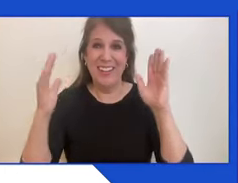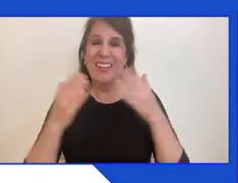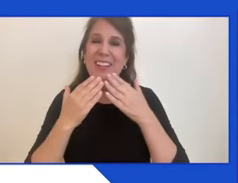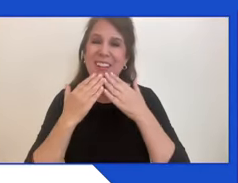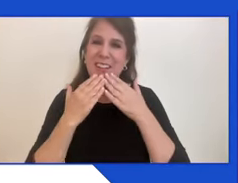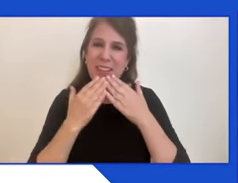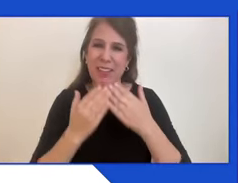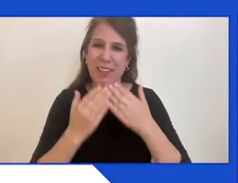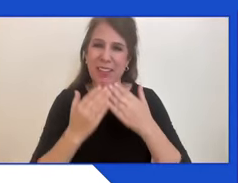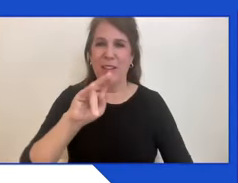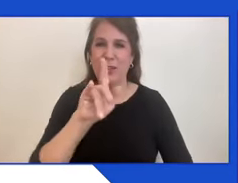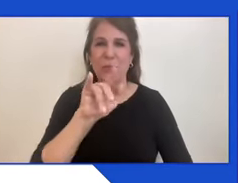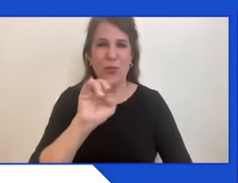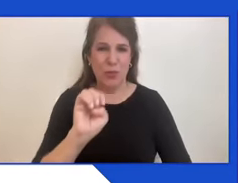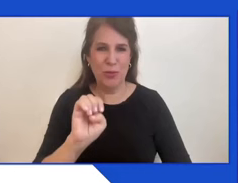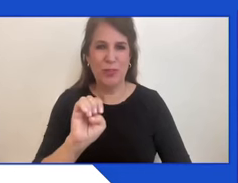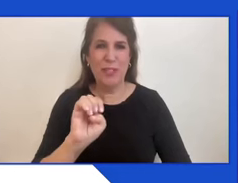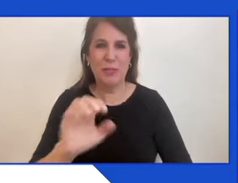Julie.